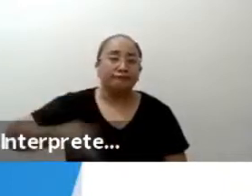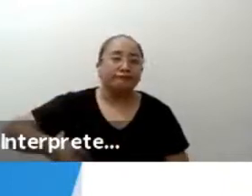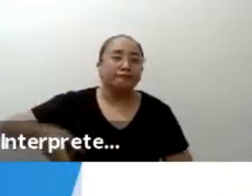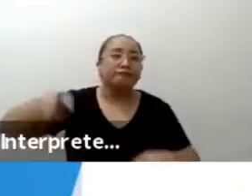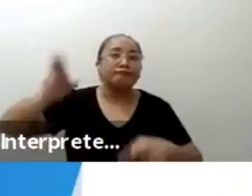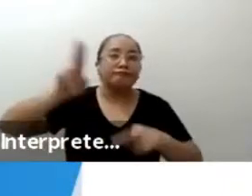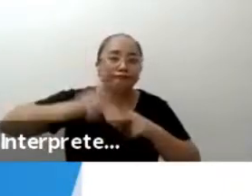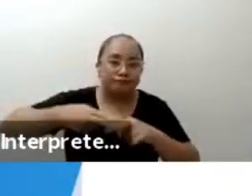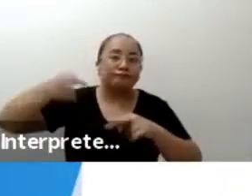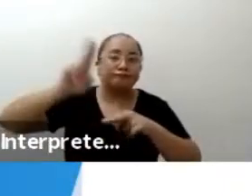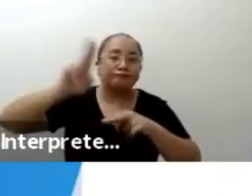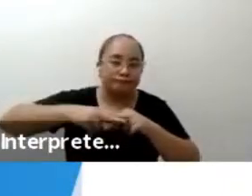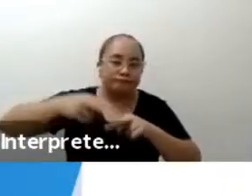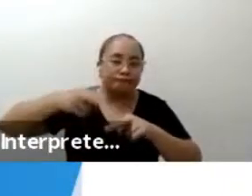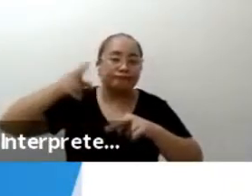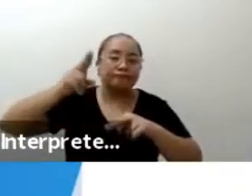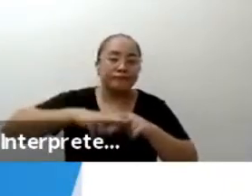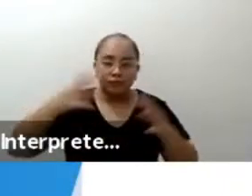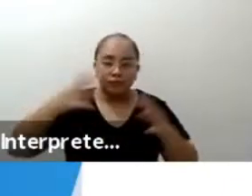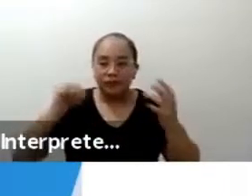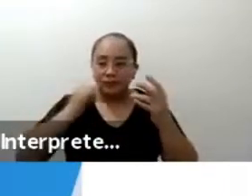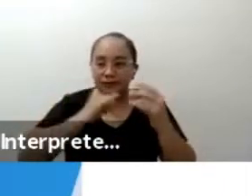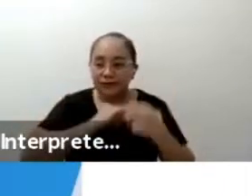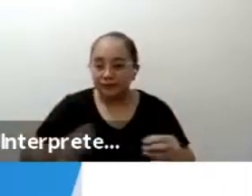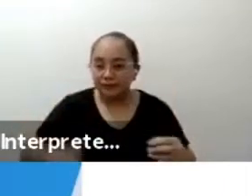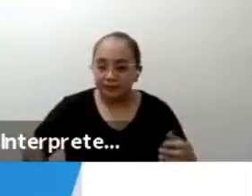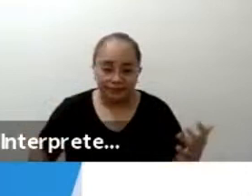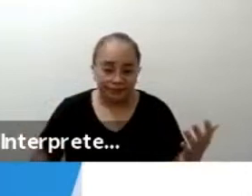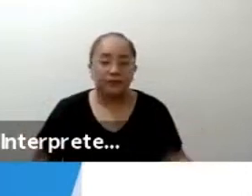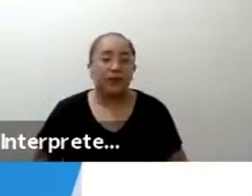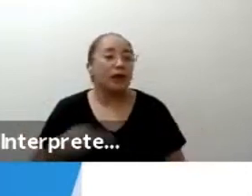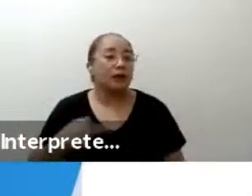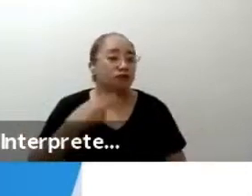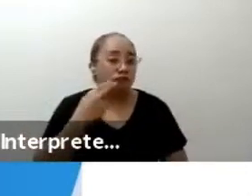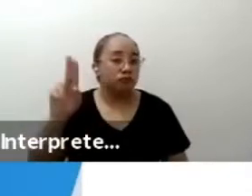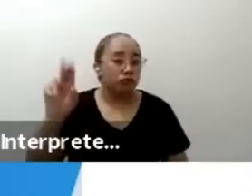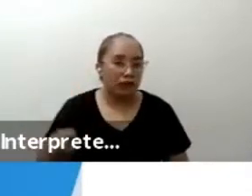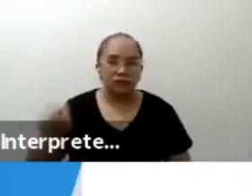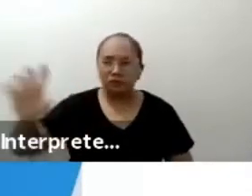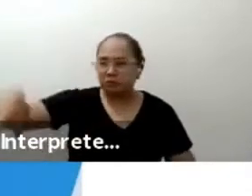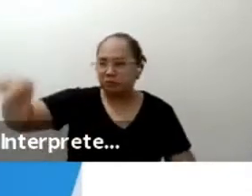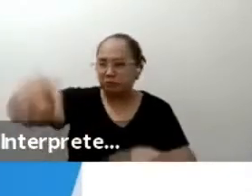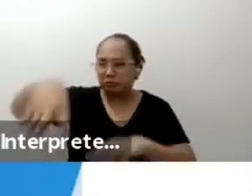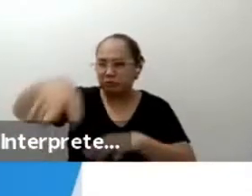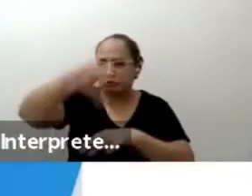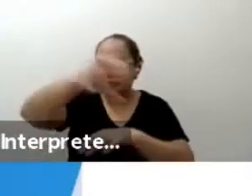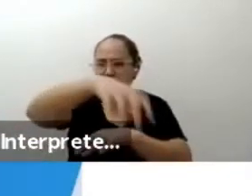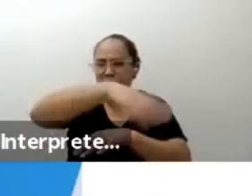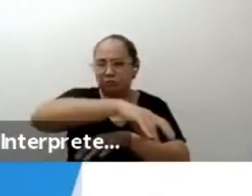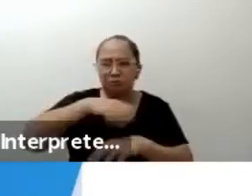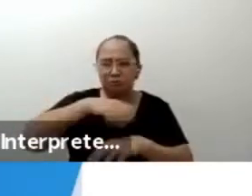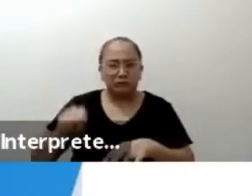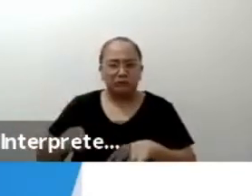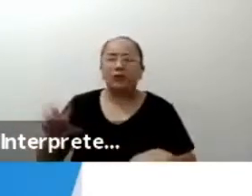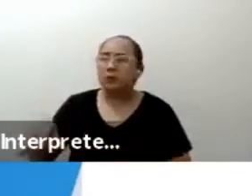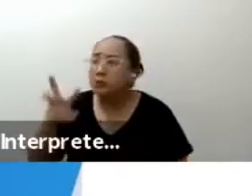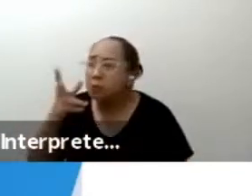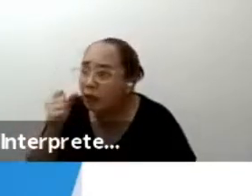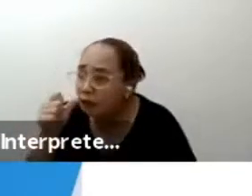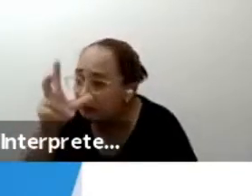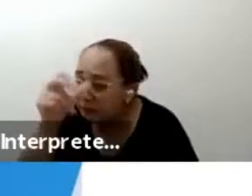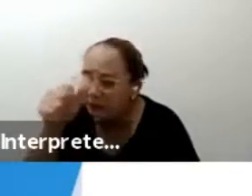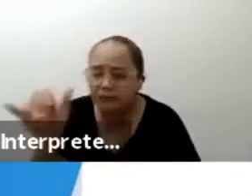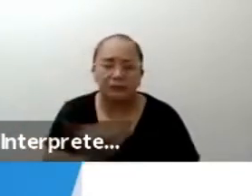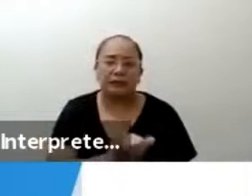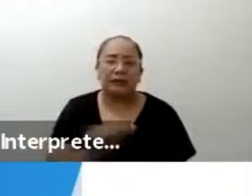sila, Israel. The news from the US, kalat-kalat, di ba? When you hear about India, also the